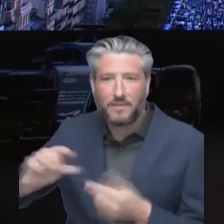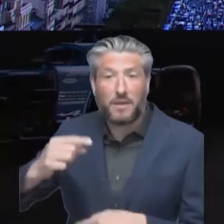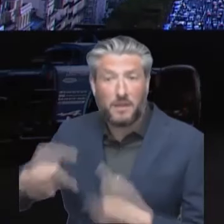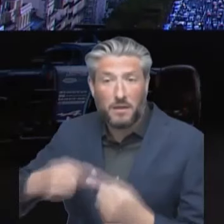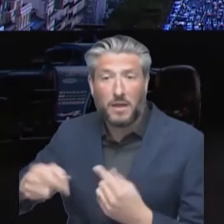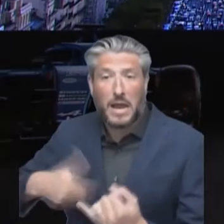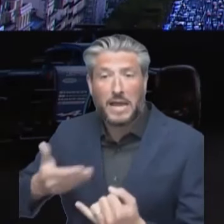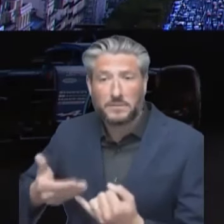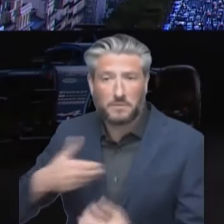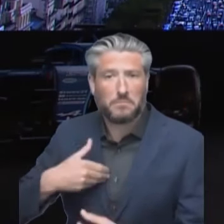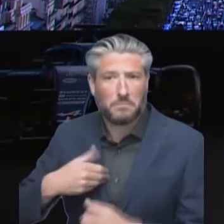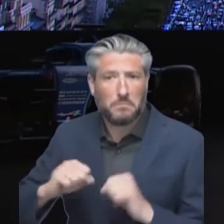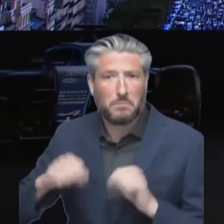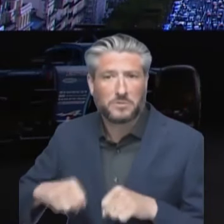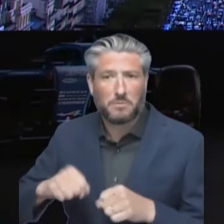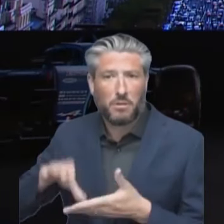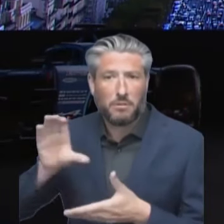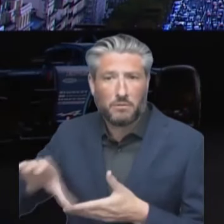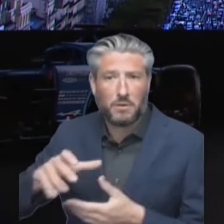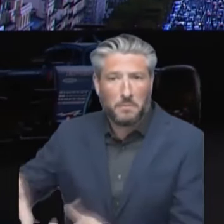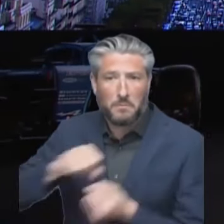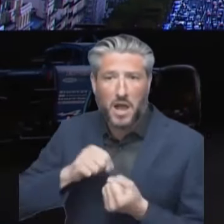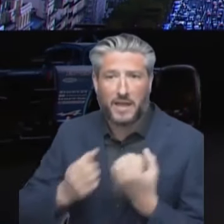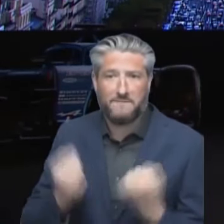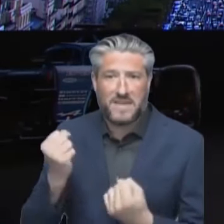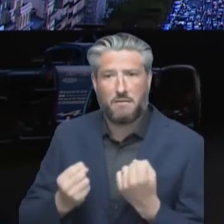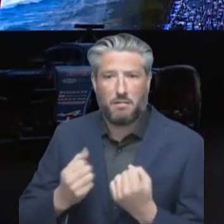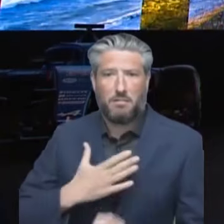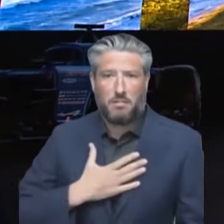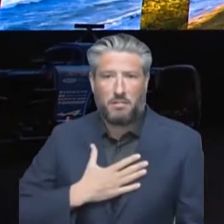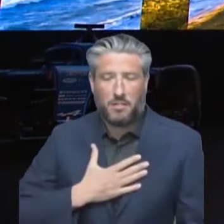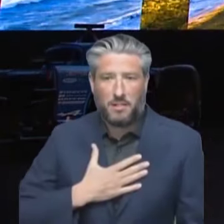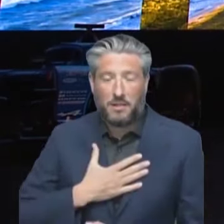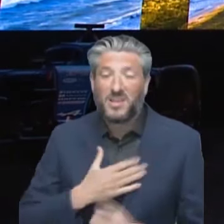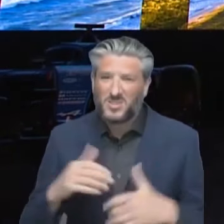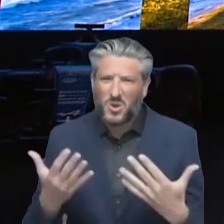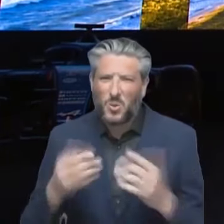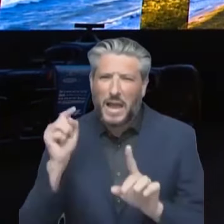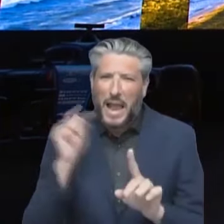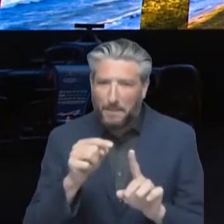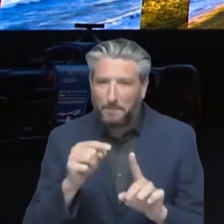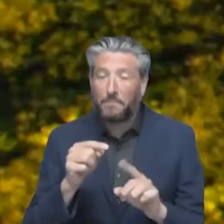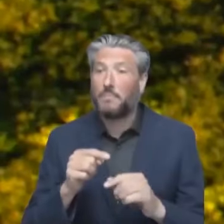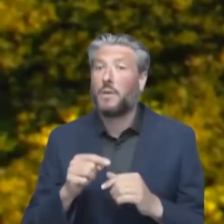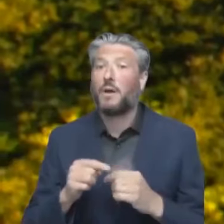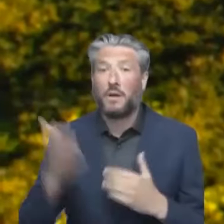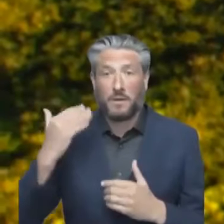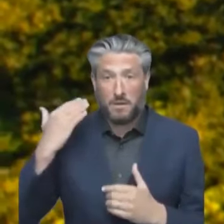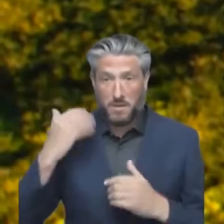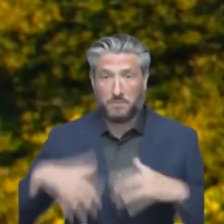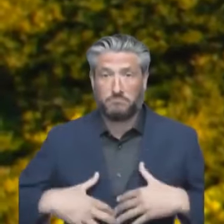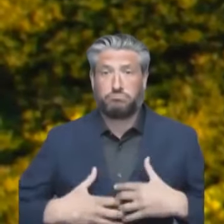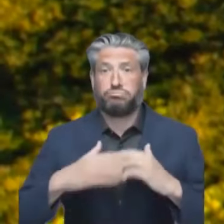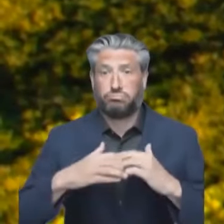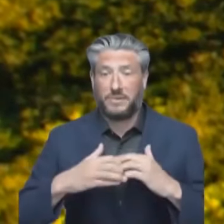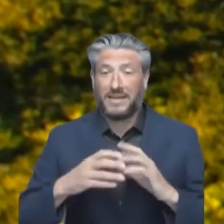system by a factor of 10 and to go from a few hundreds to a few thousands of these